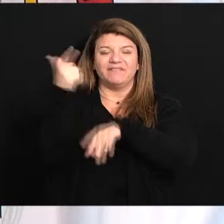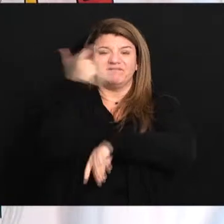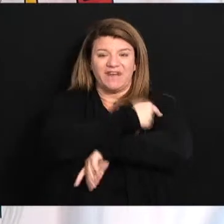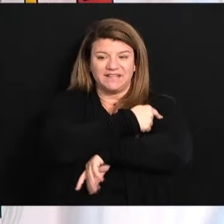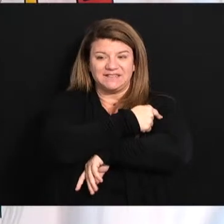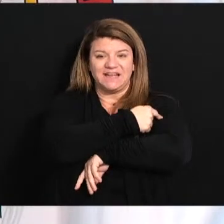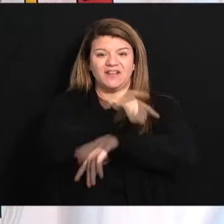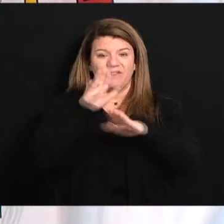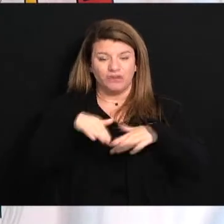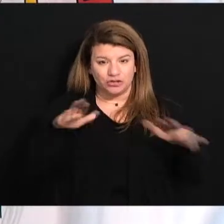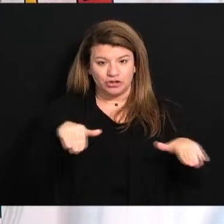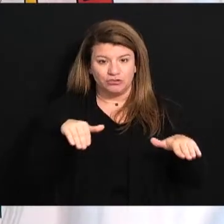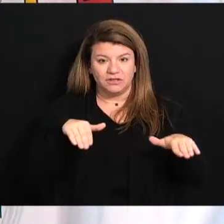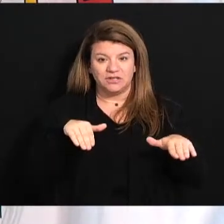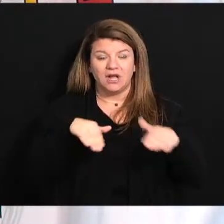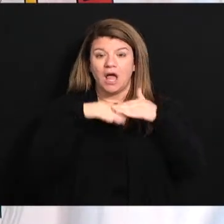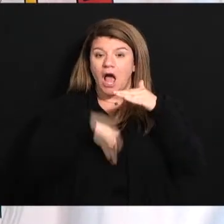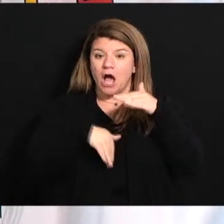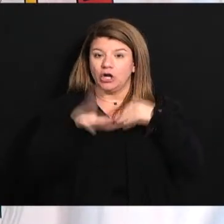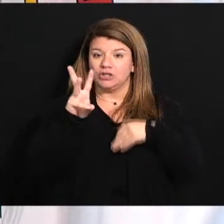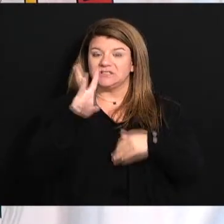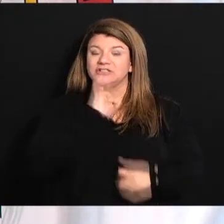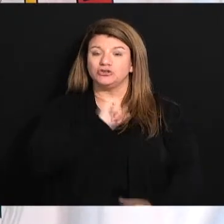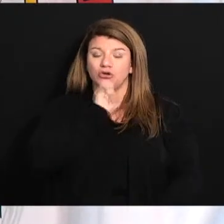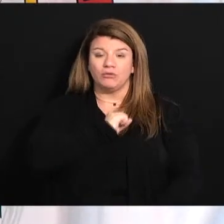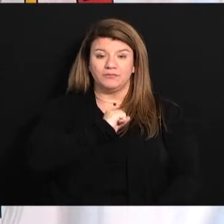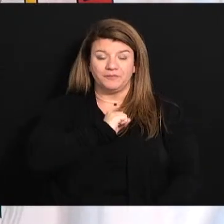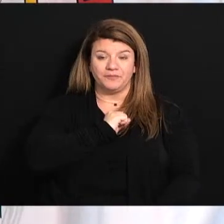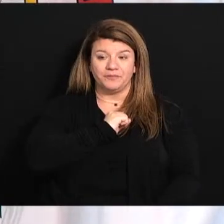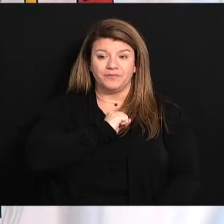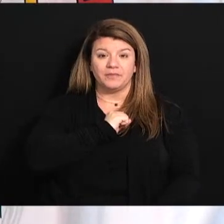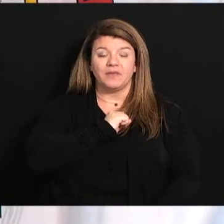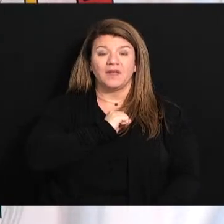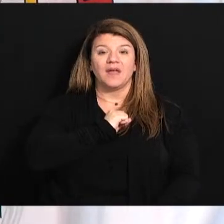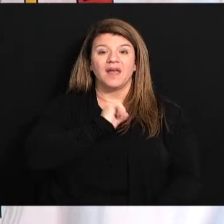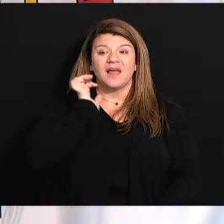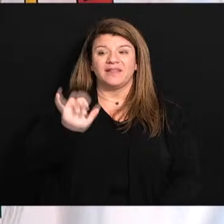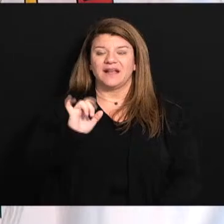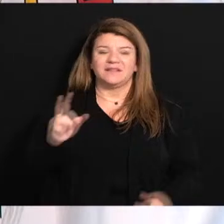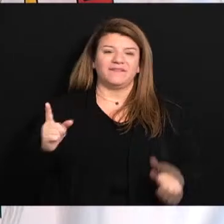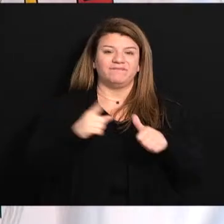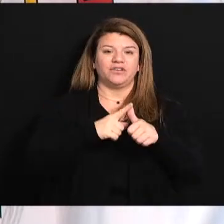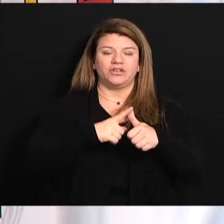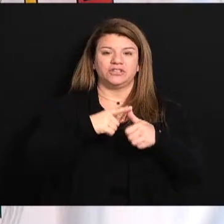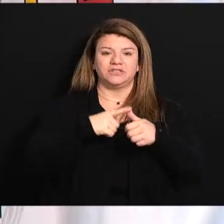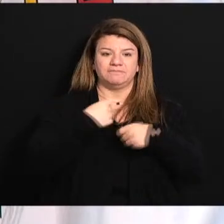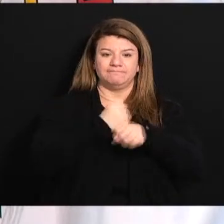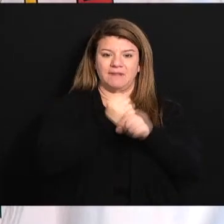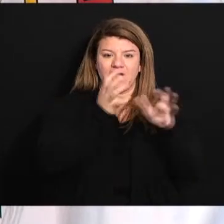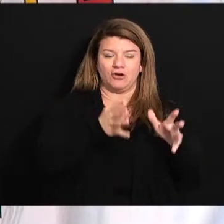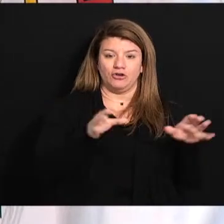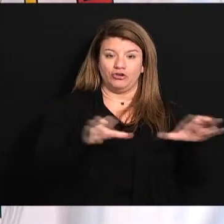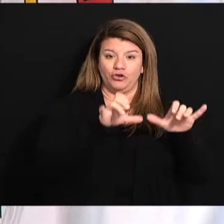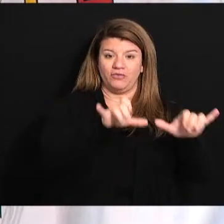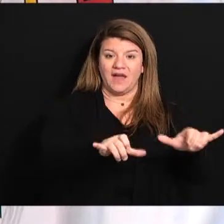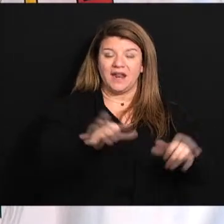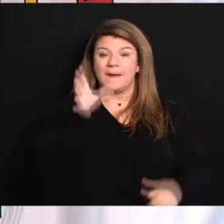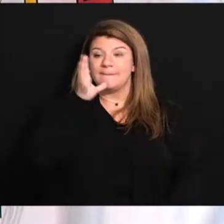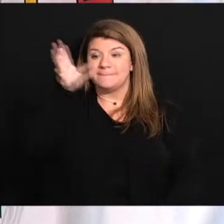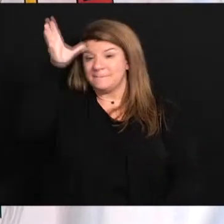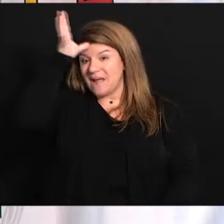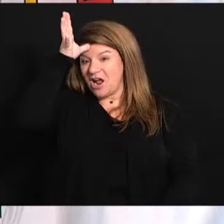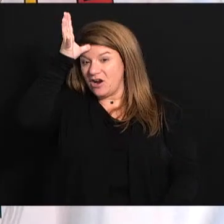vaccine for children under 6 of age, making it the first manufacturer to do so. Parents of